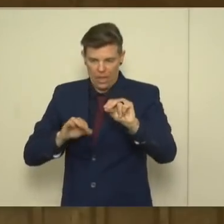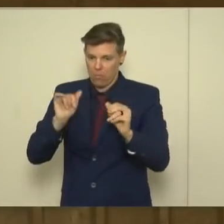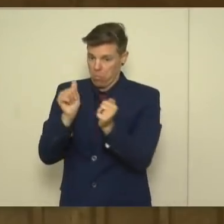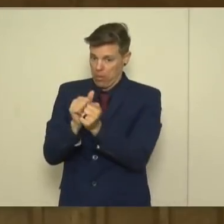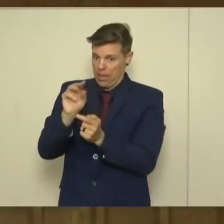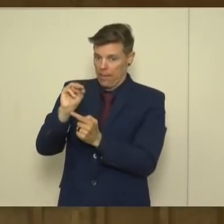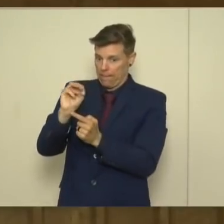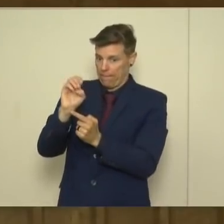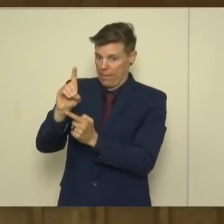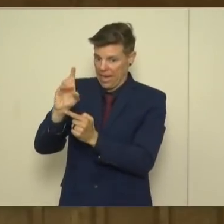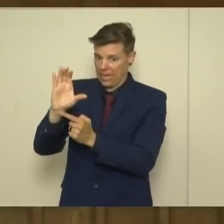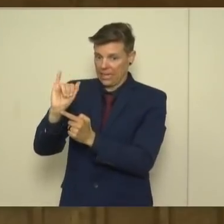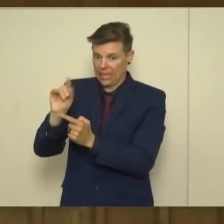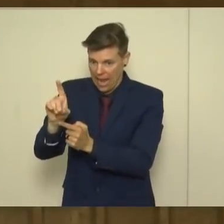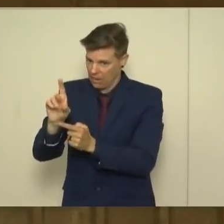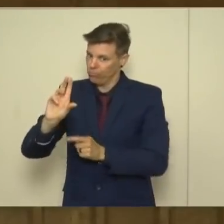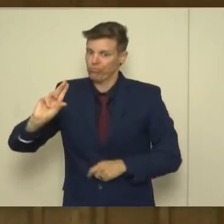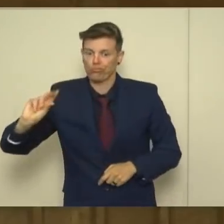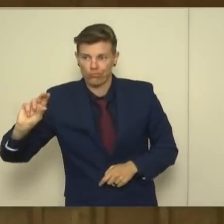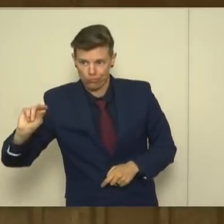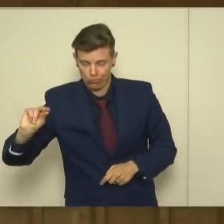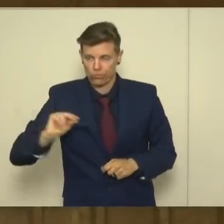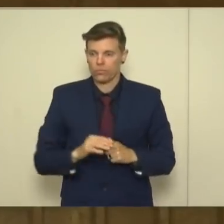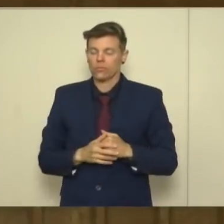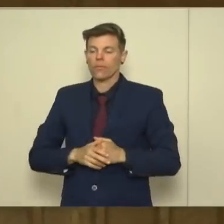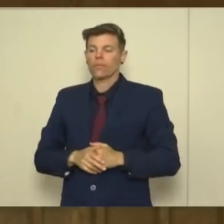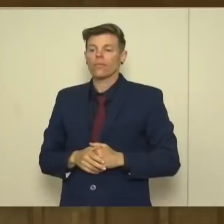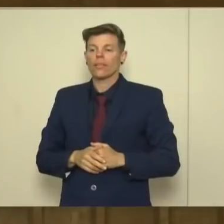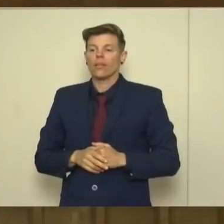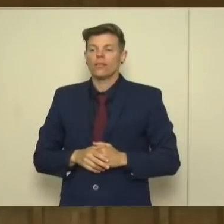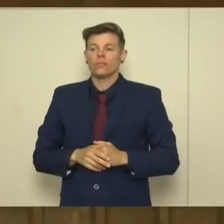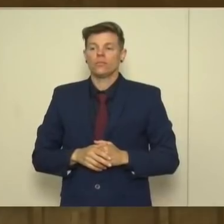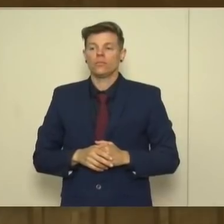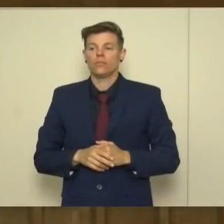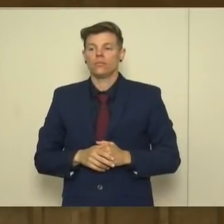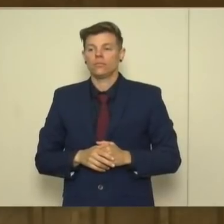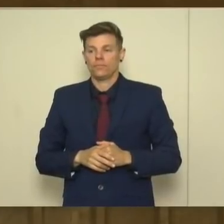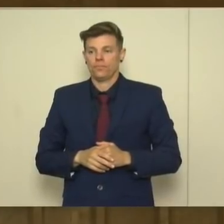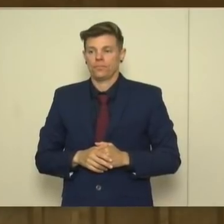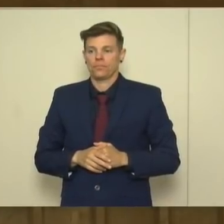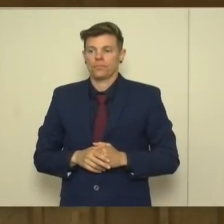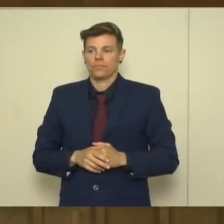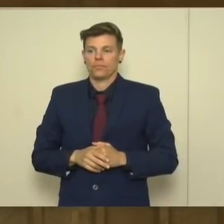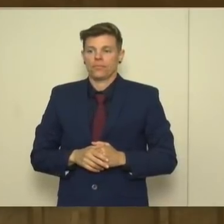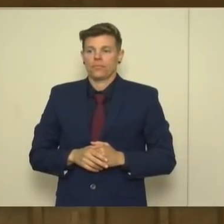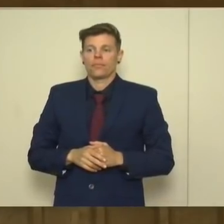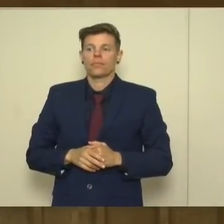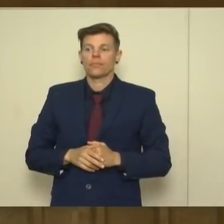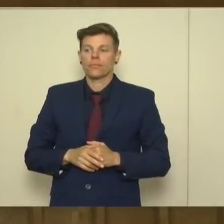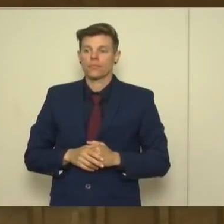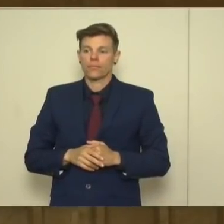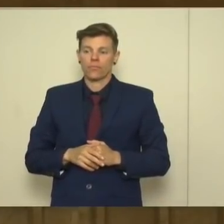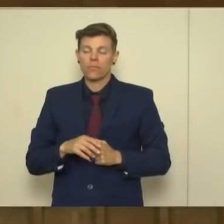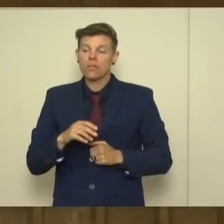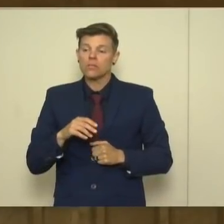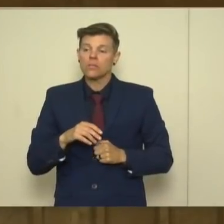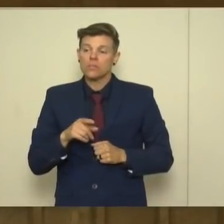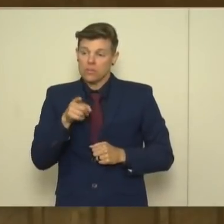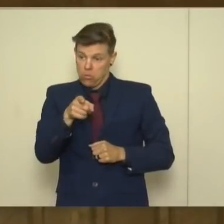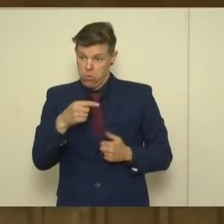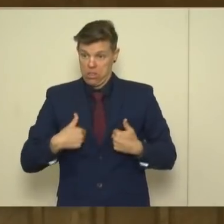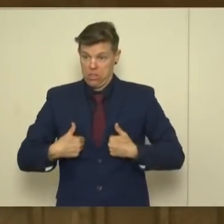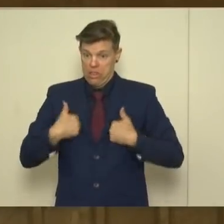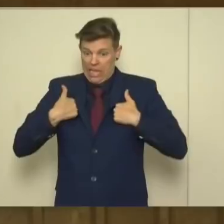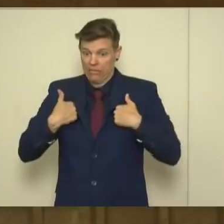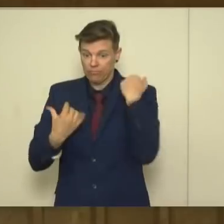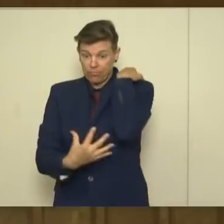the ratio of the prevalence or your chances of having COVID if you live in a low income